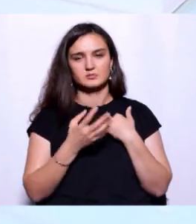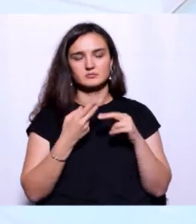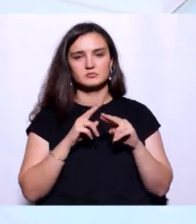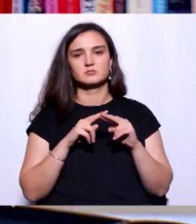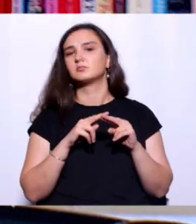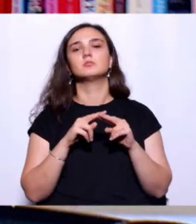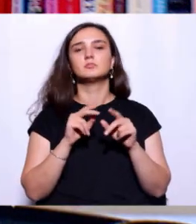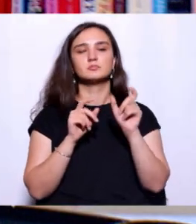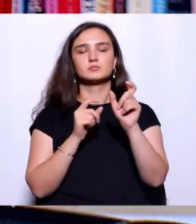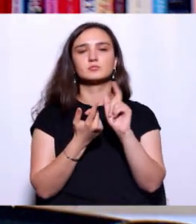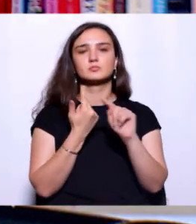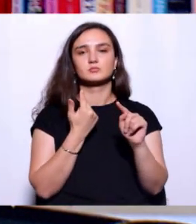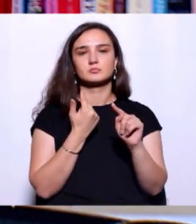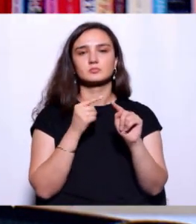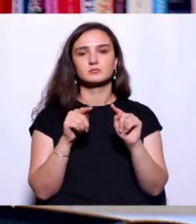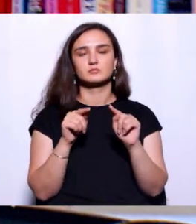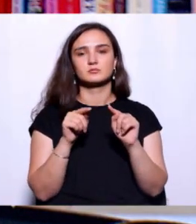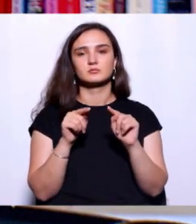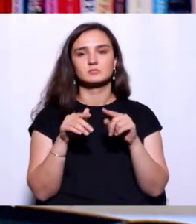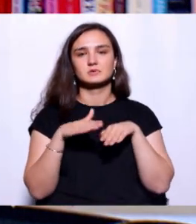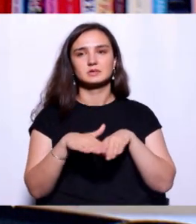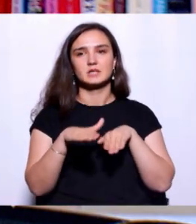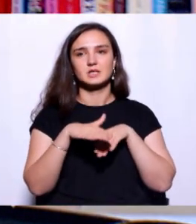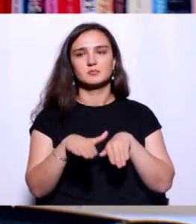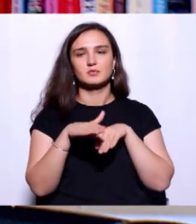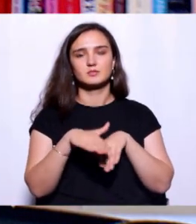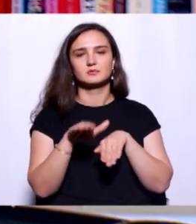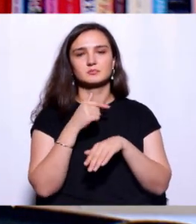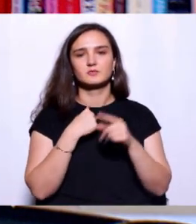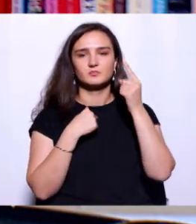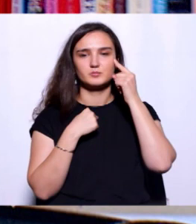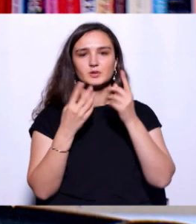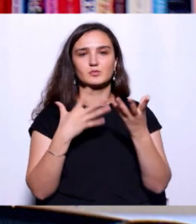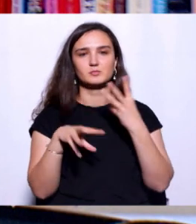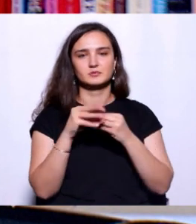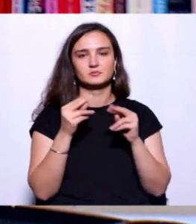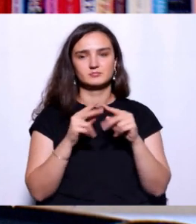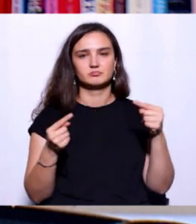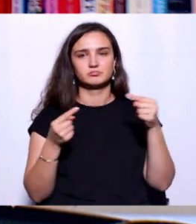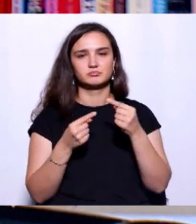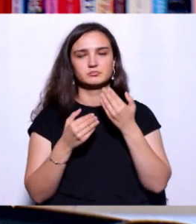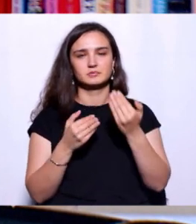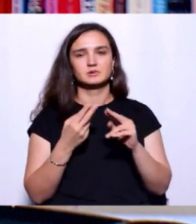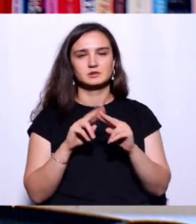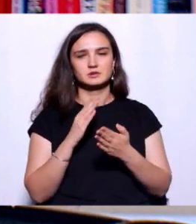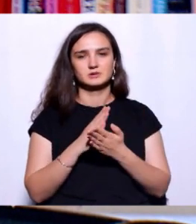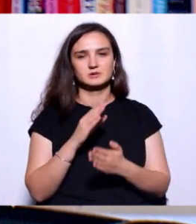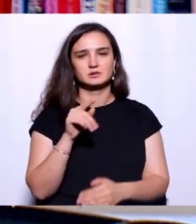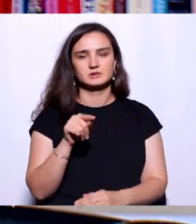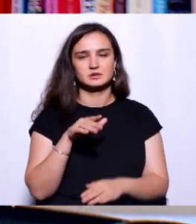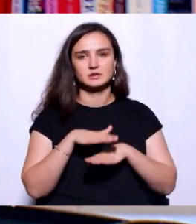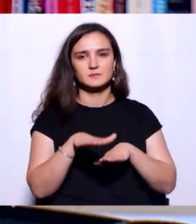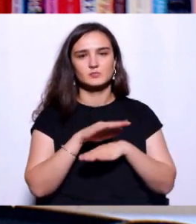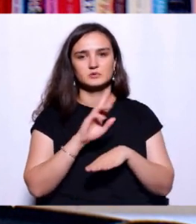So, blank is a skateboard. I think it's it. So, it is a